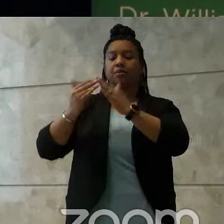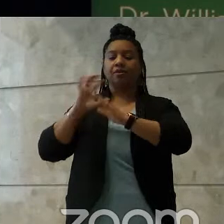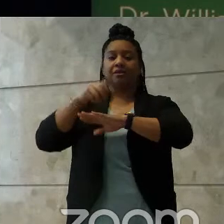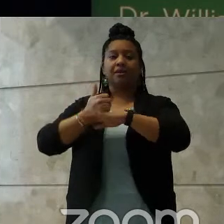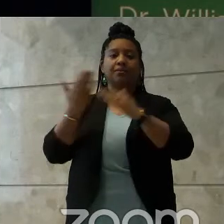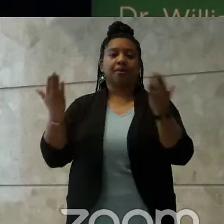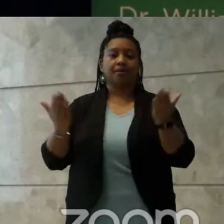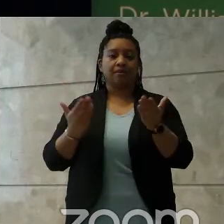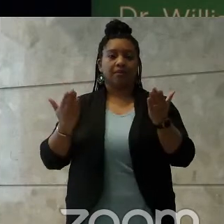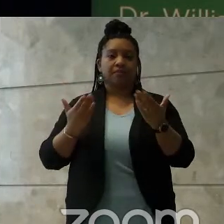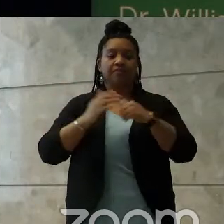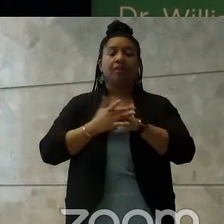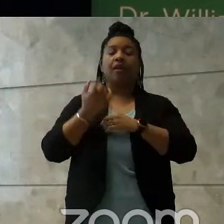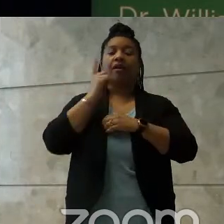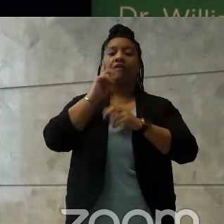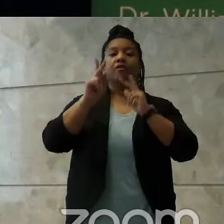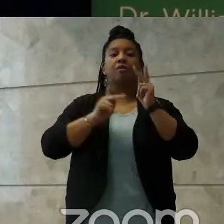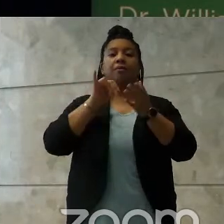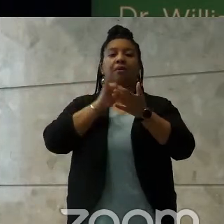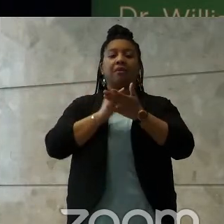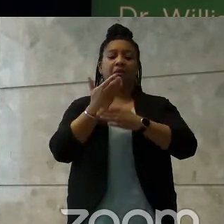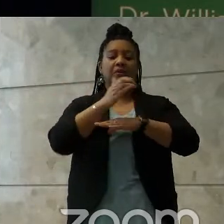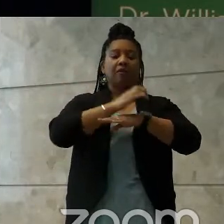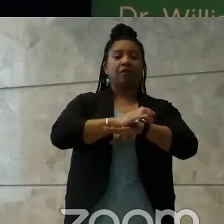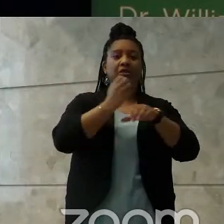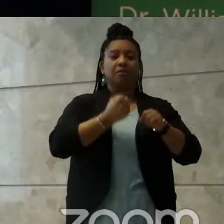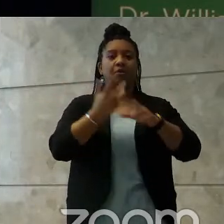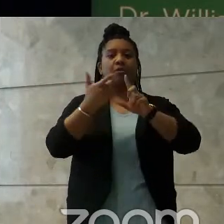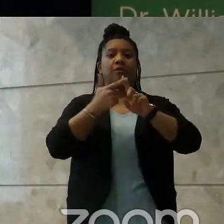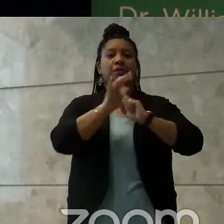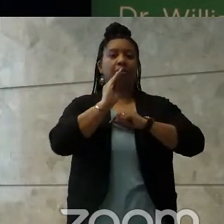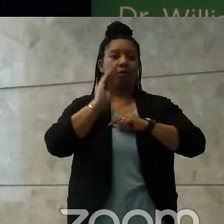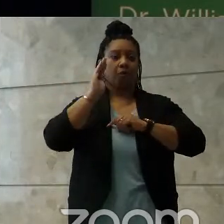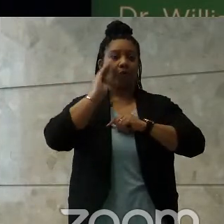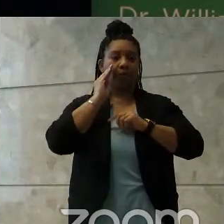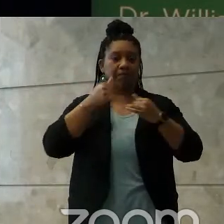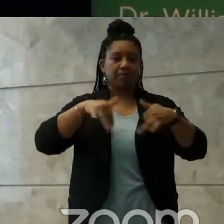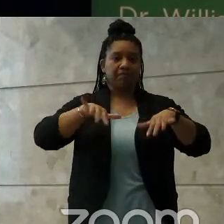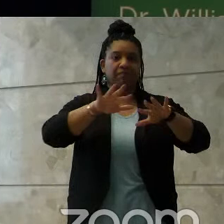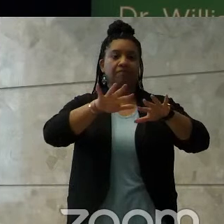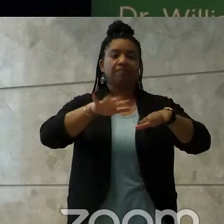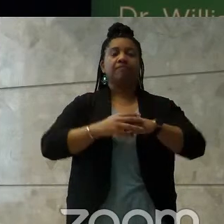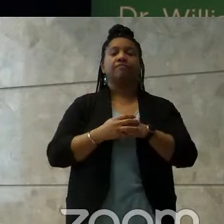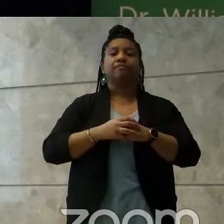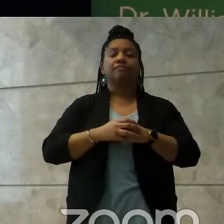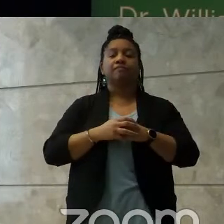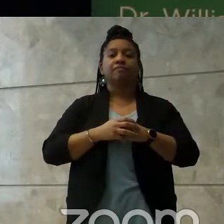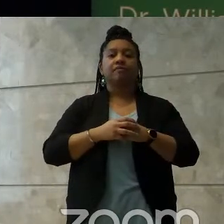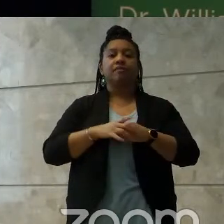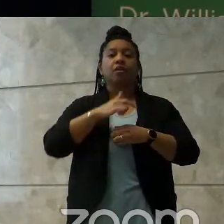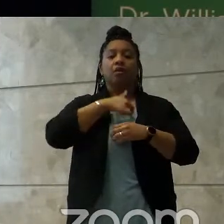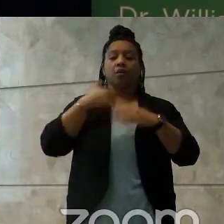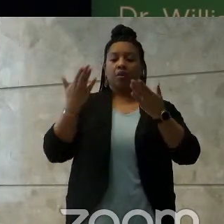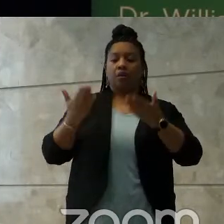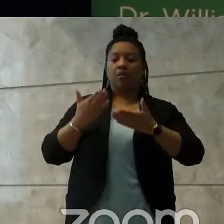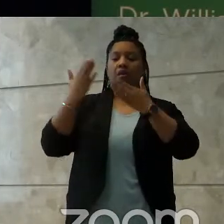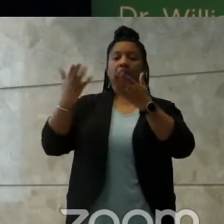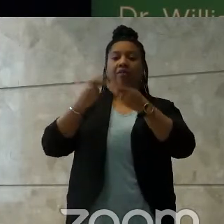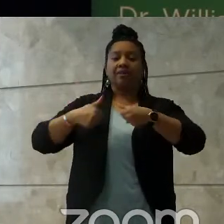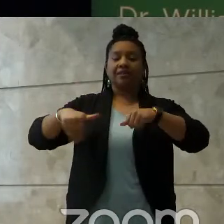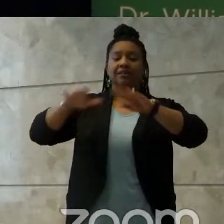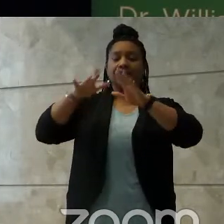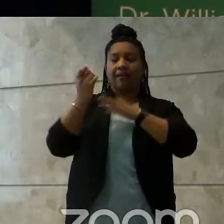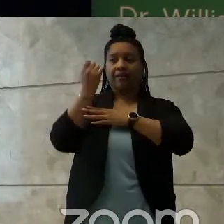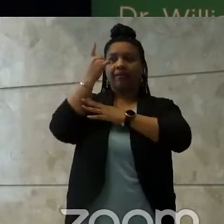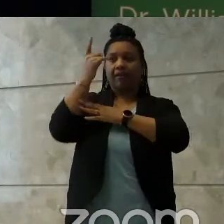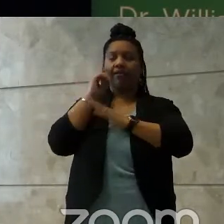now, and for those who were forcibly removed from their homelands. By offering this land acknowledgement,